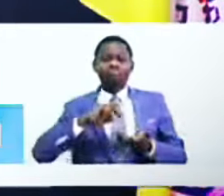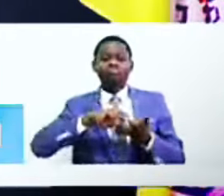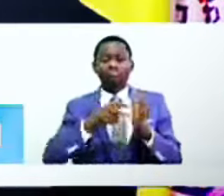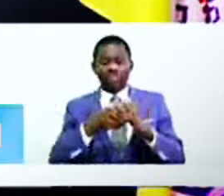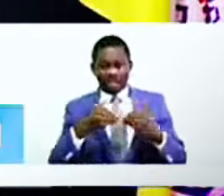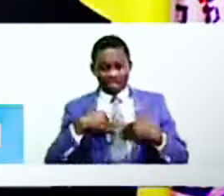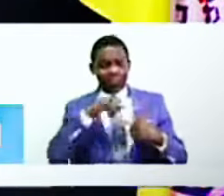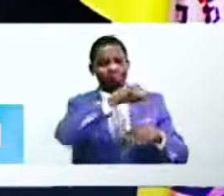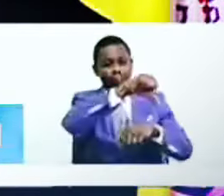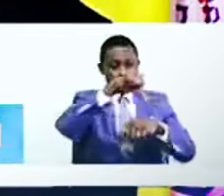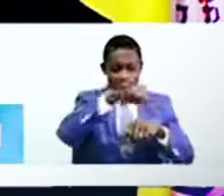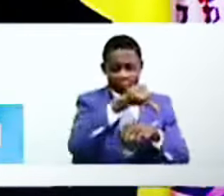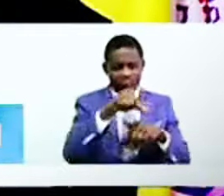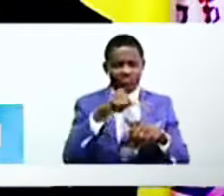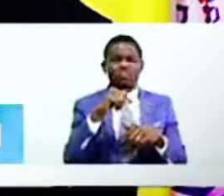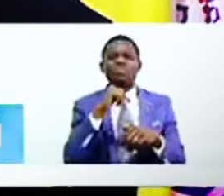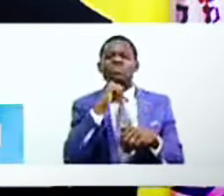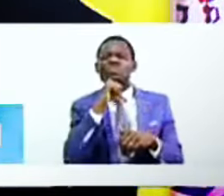You don't need olive oil.